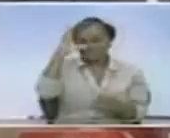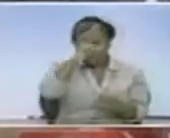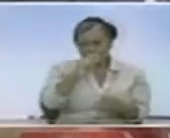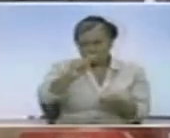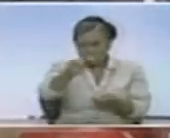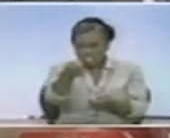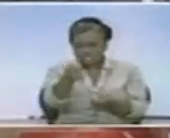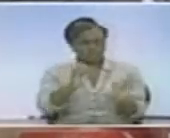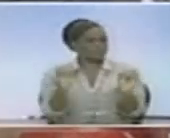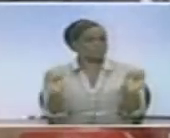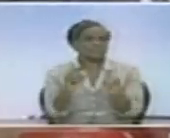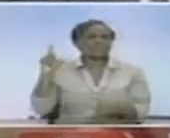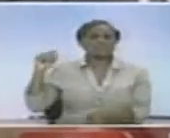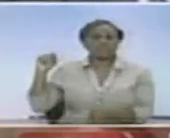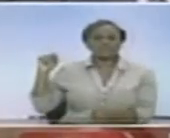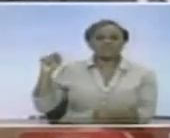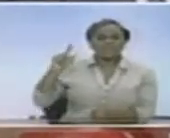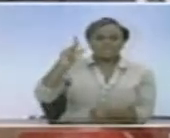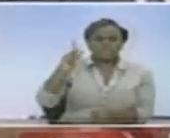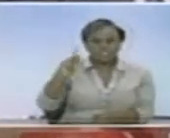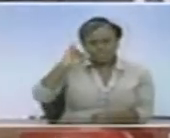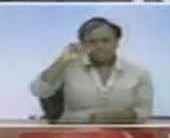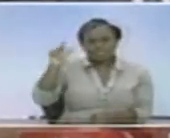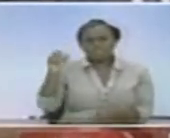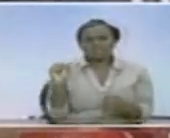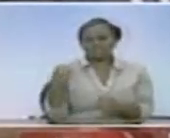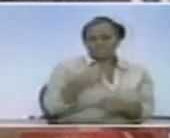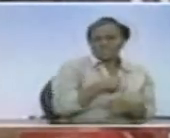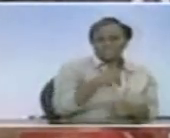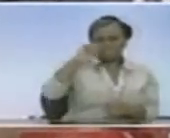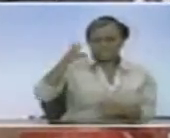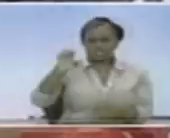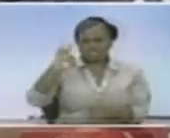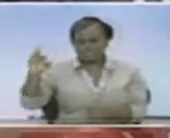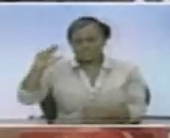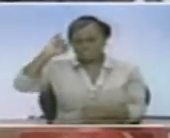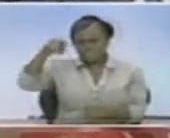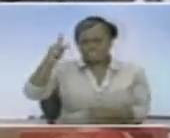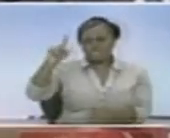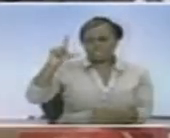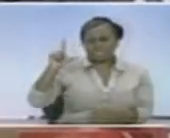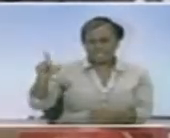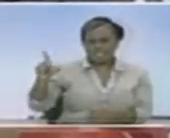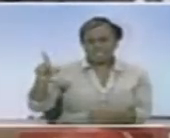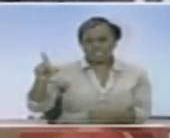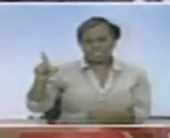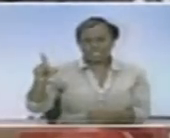remote control. Tweet us, my handle, at Koinange Jeff, the hashtag JKL.